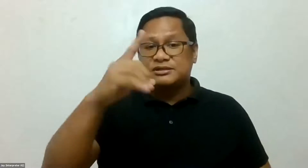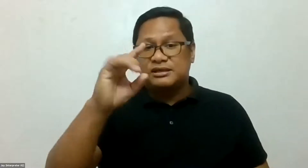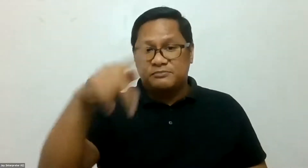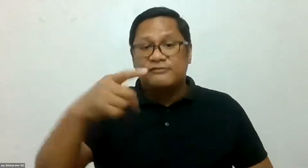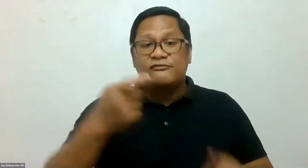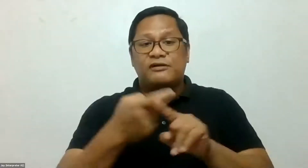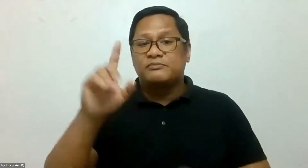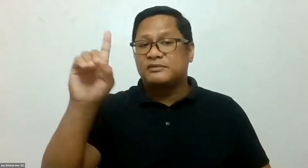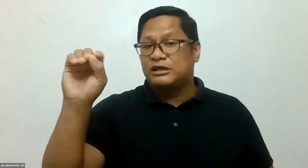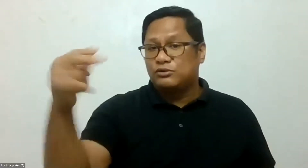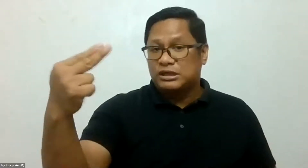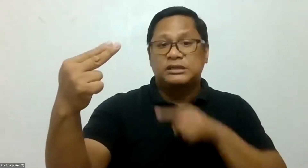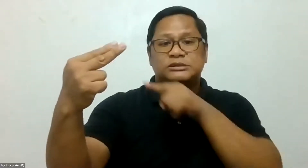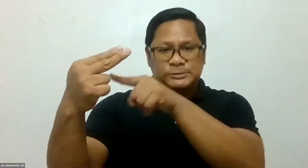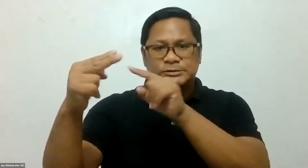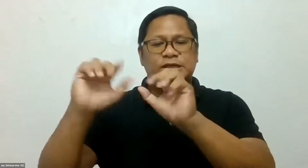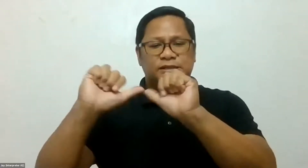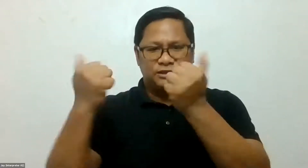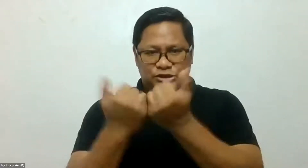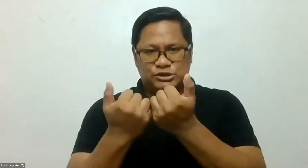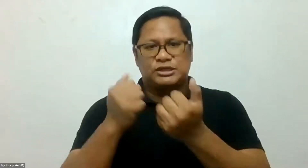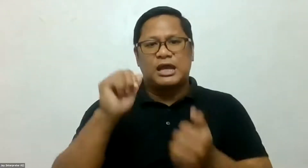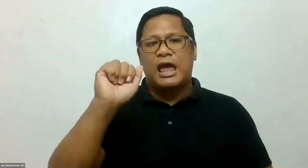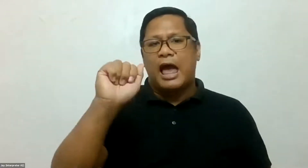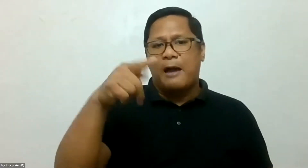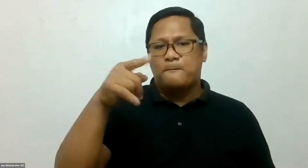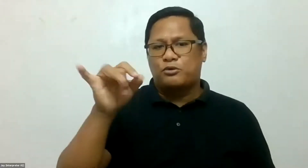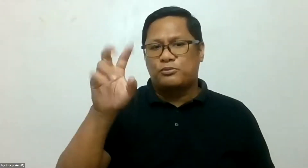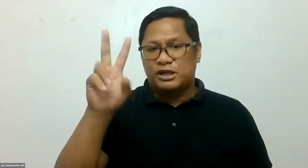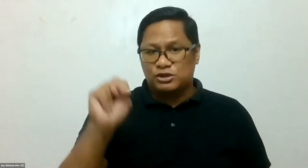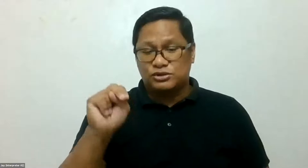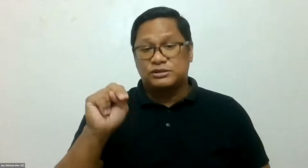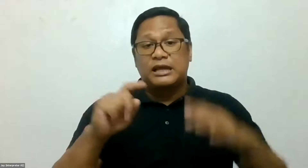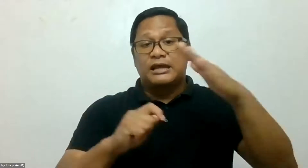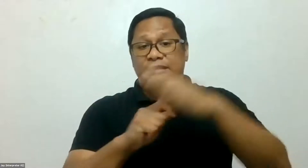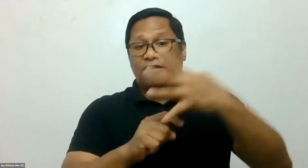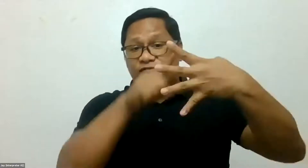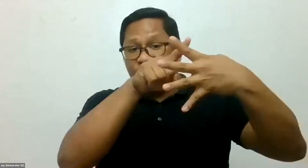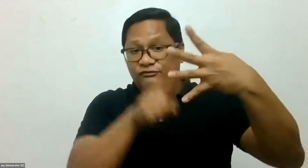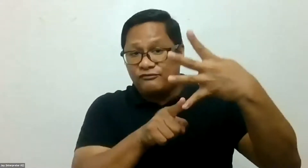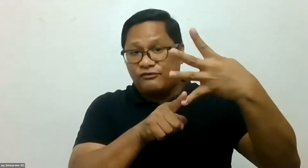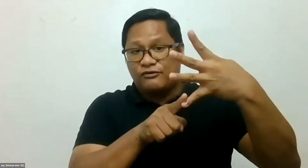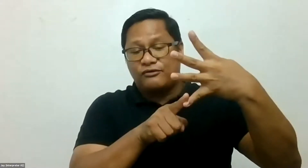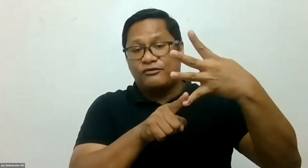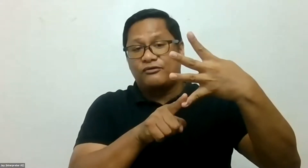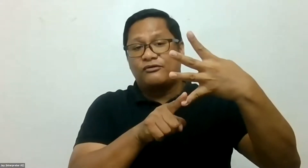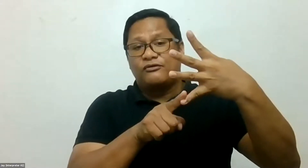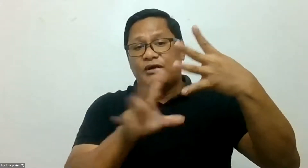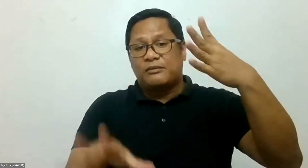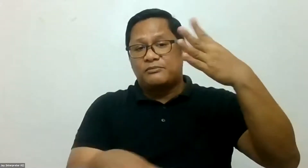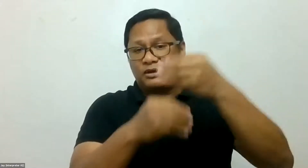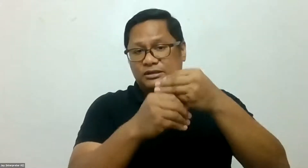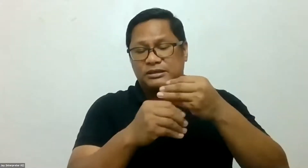DOH agency appropriation. The total of the top 4 spenders amounted to